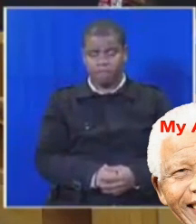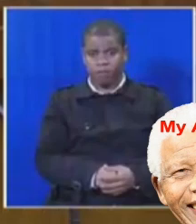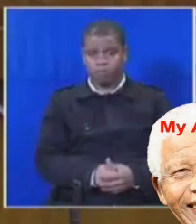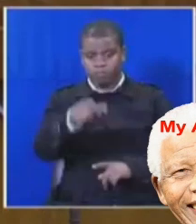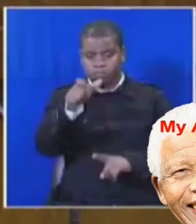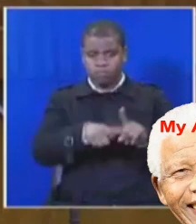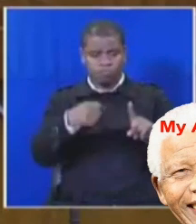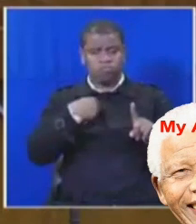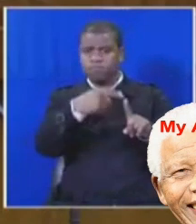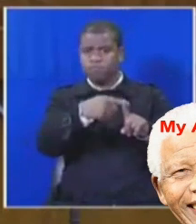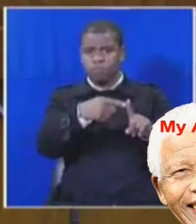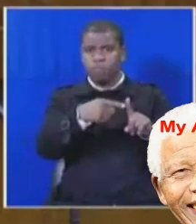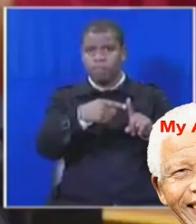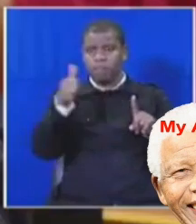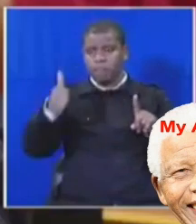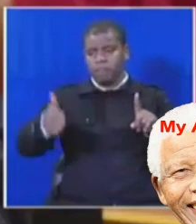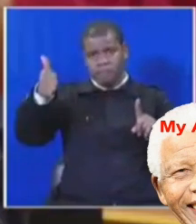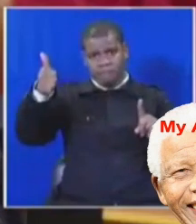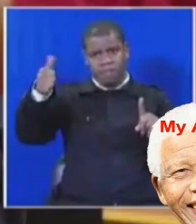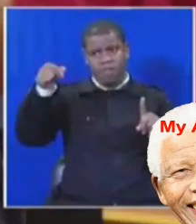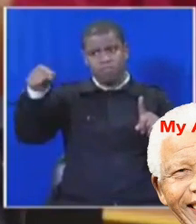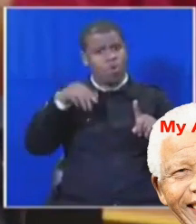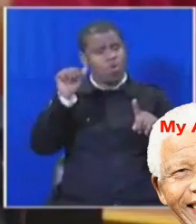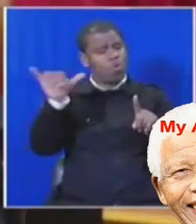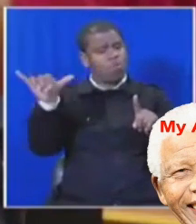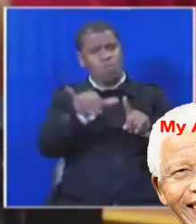your friend. If you belong to the Premier League,